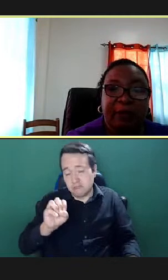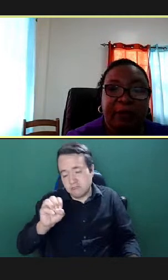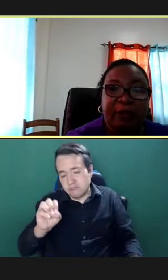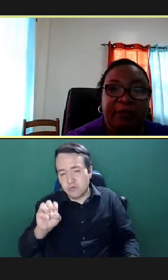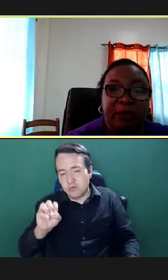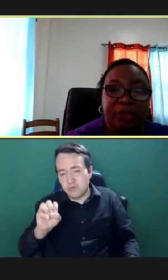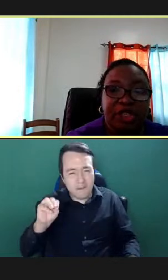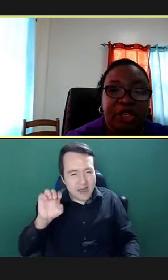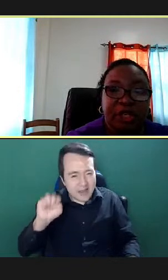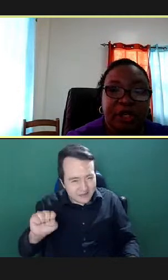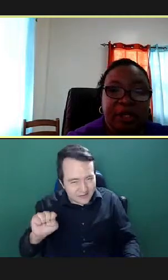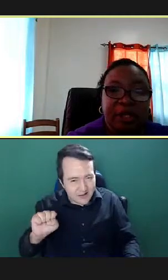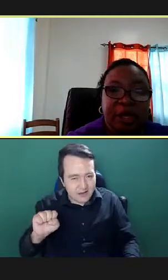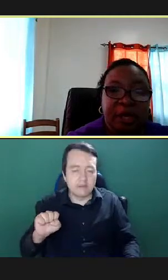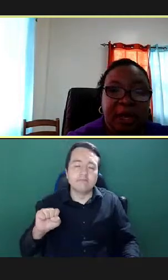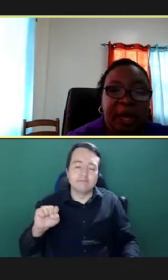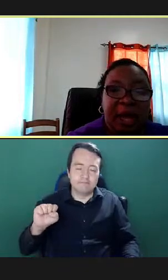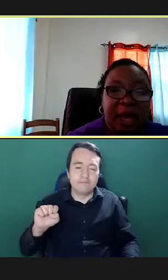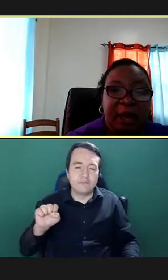we, in the future,